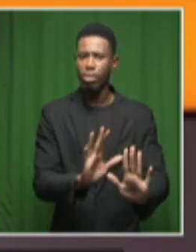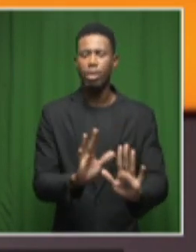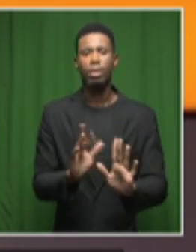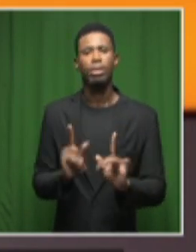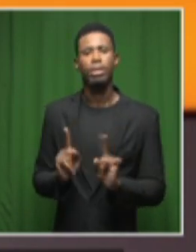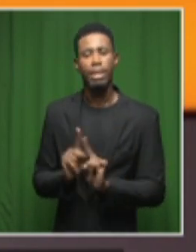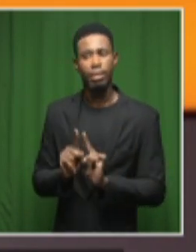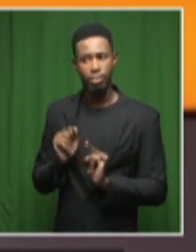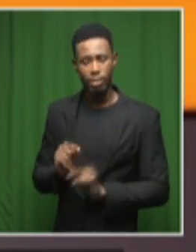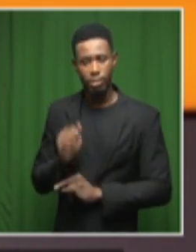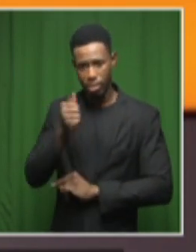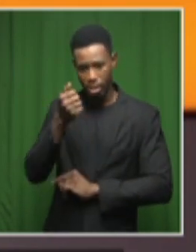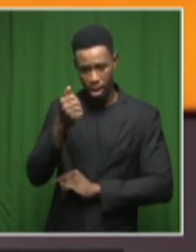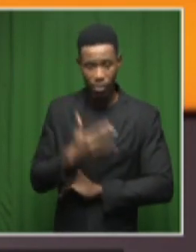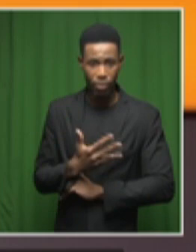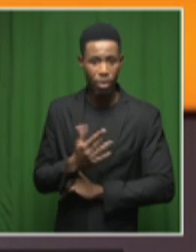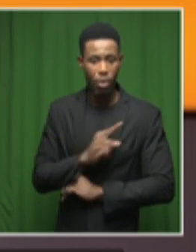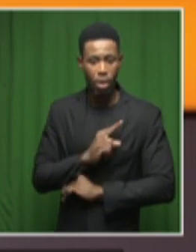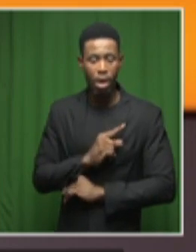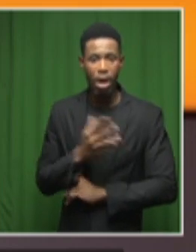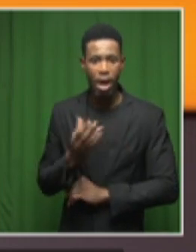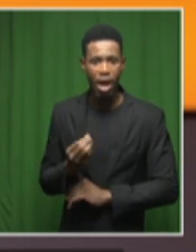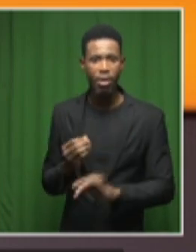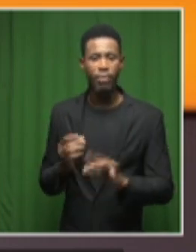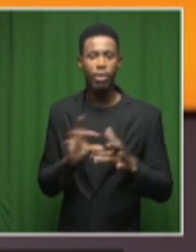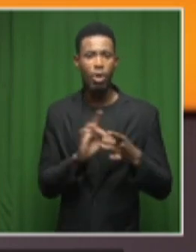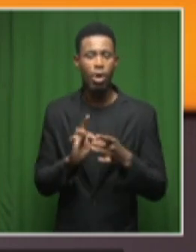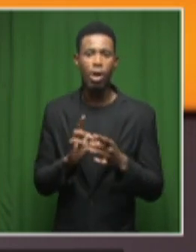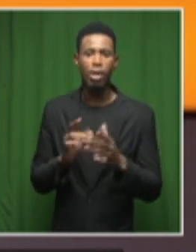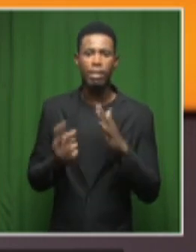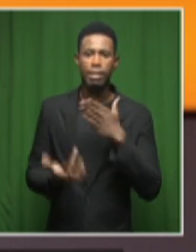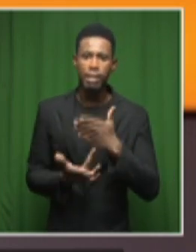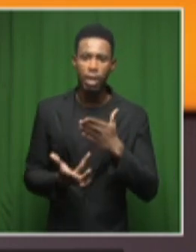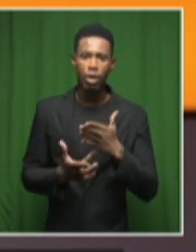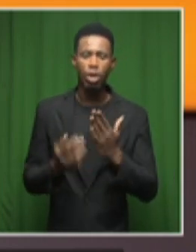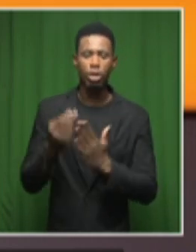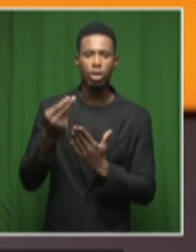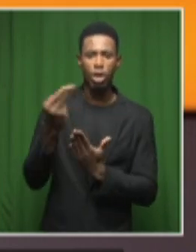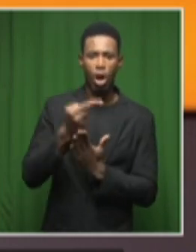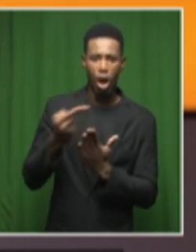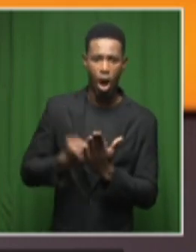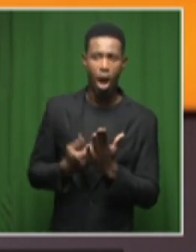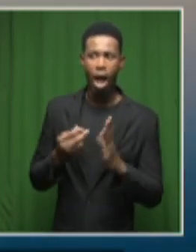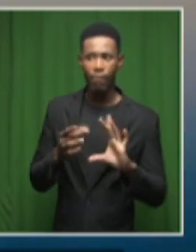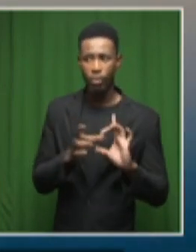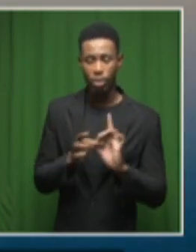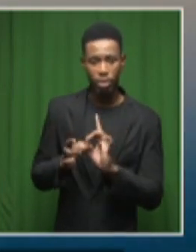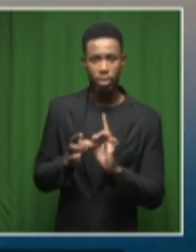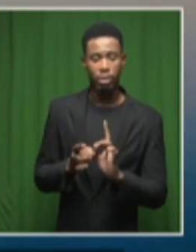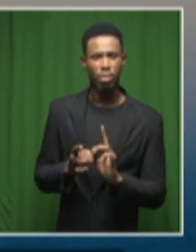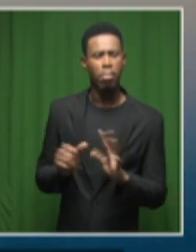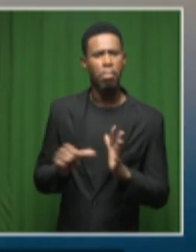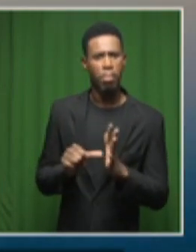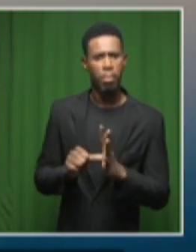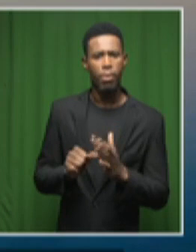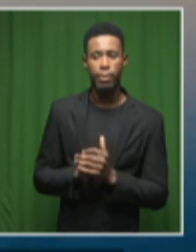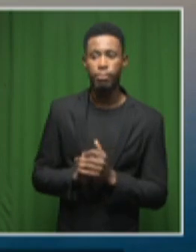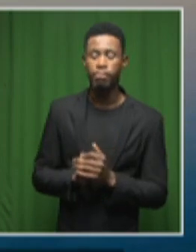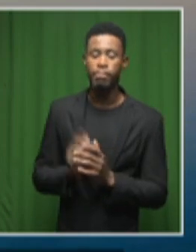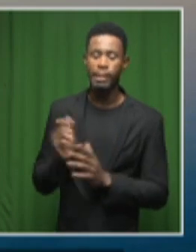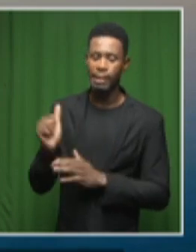technology and art, like the connection between technology and the art. How does that work? Big time. I was sharing with him that yesterday I was sitting with these young